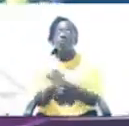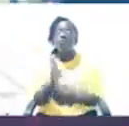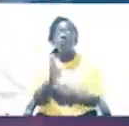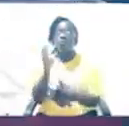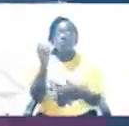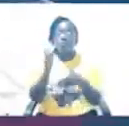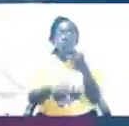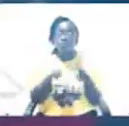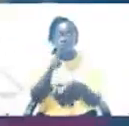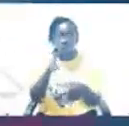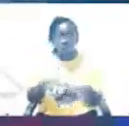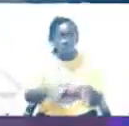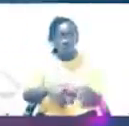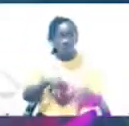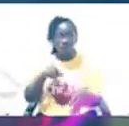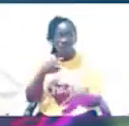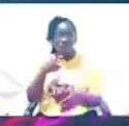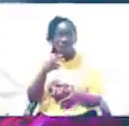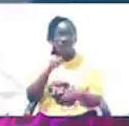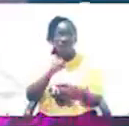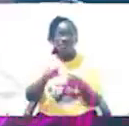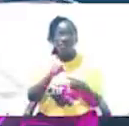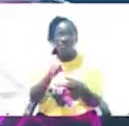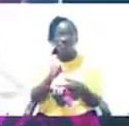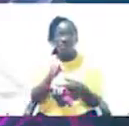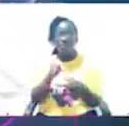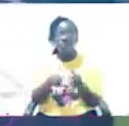You have been living in sin.